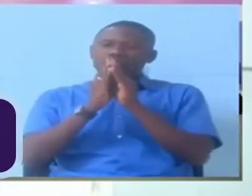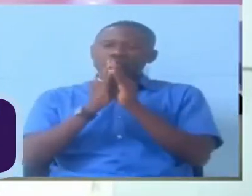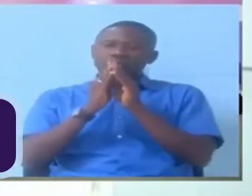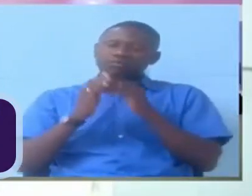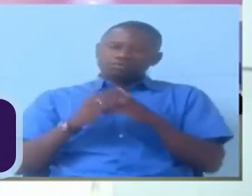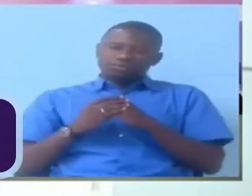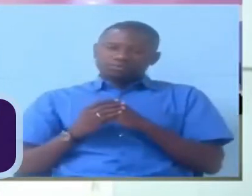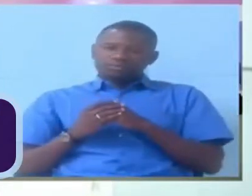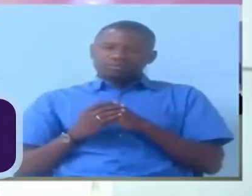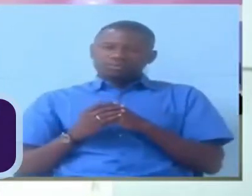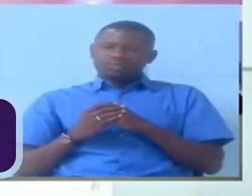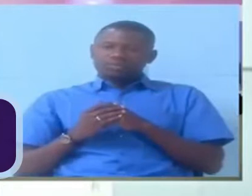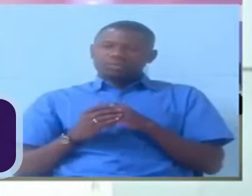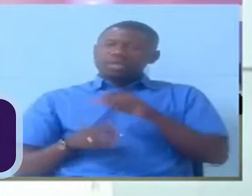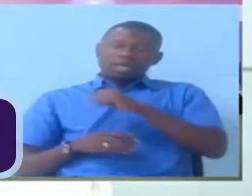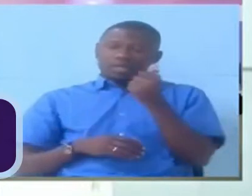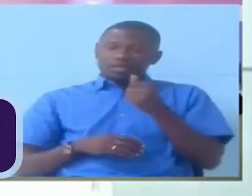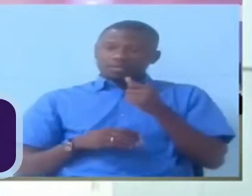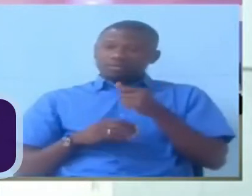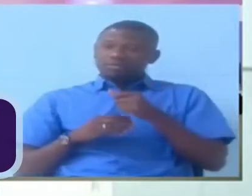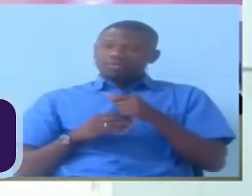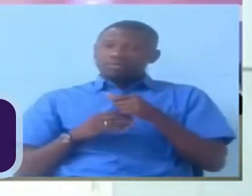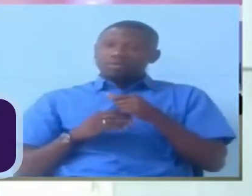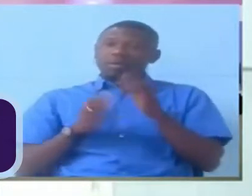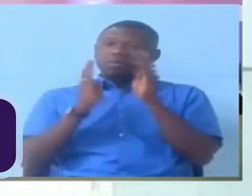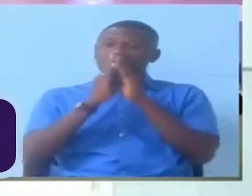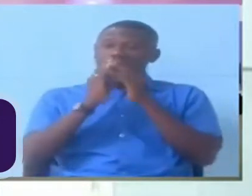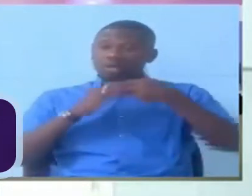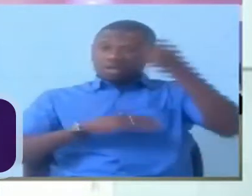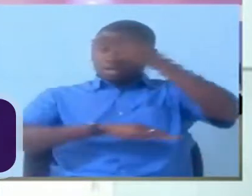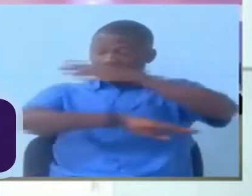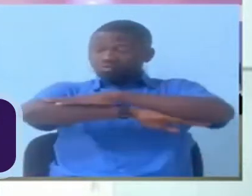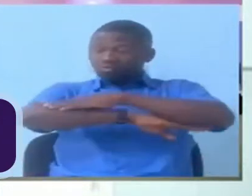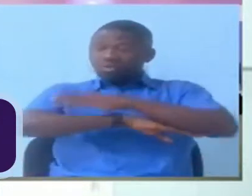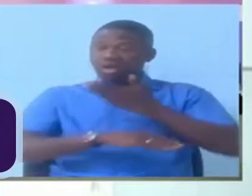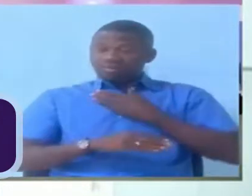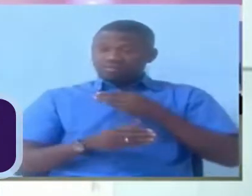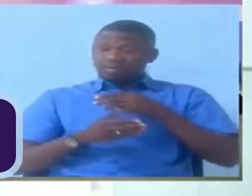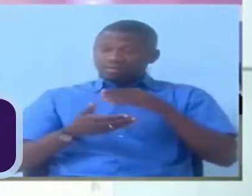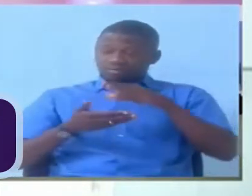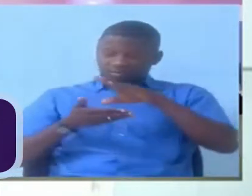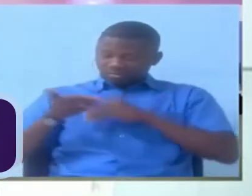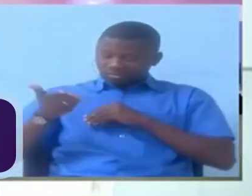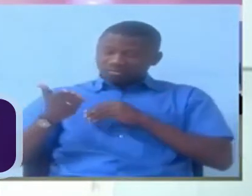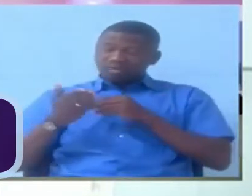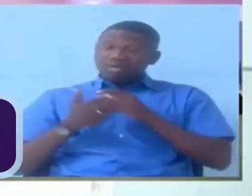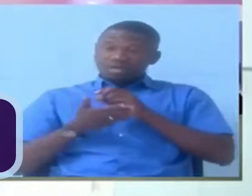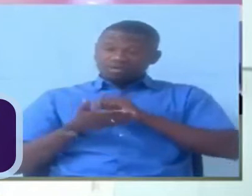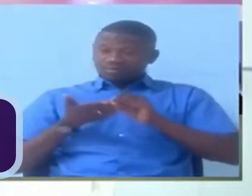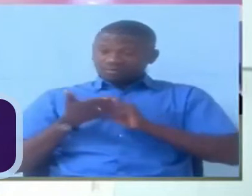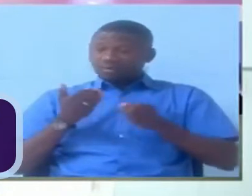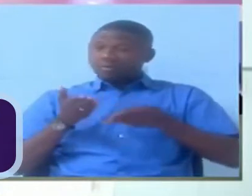Okay. You will produce the certificate and then we would see it. And don't tell us it is